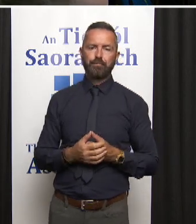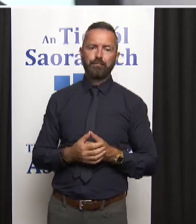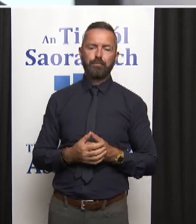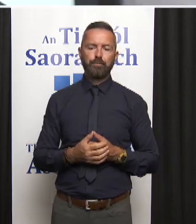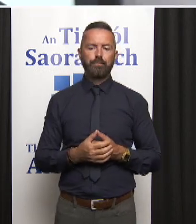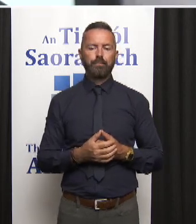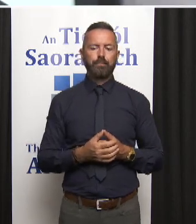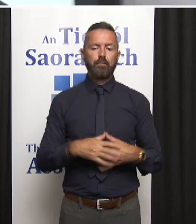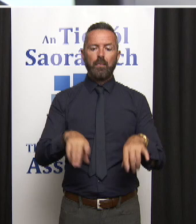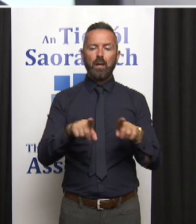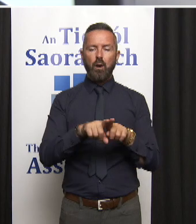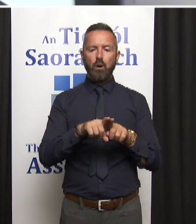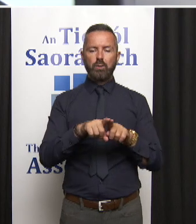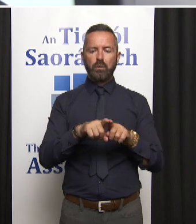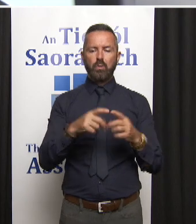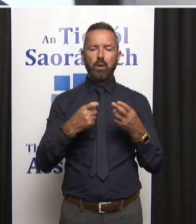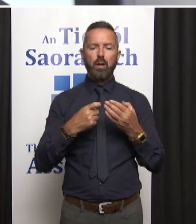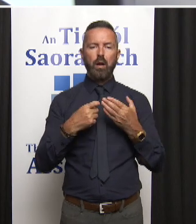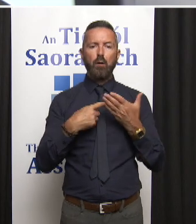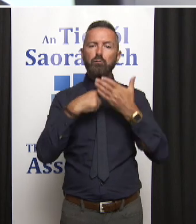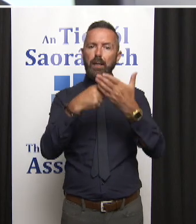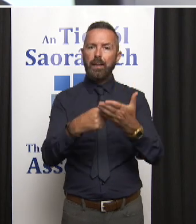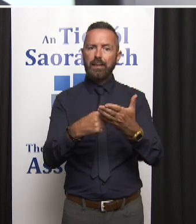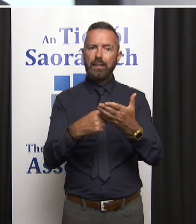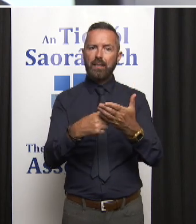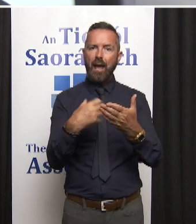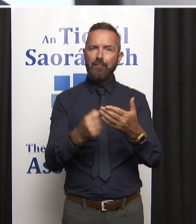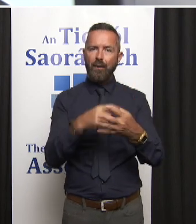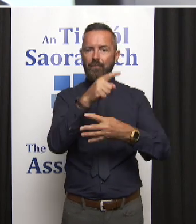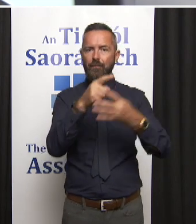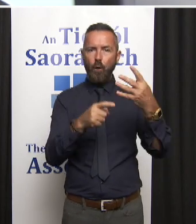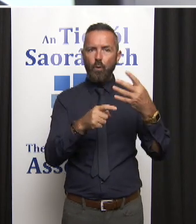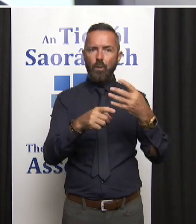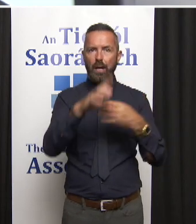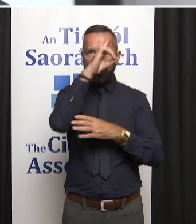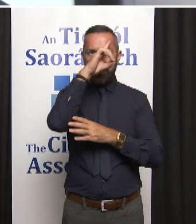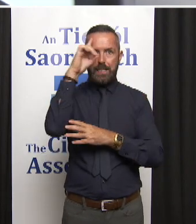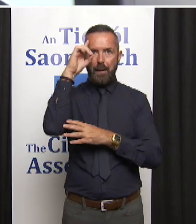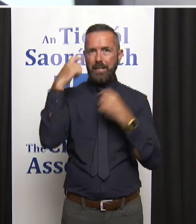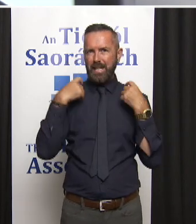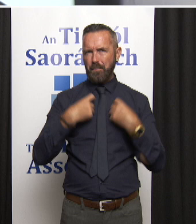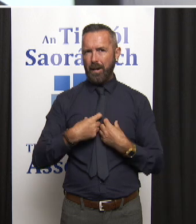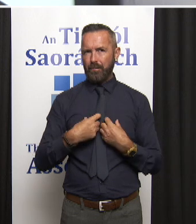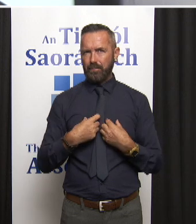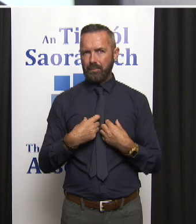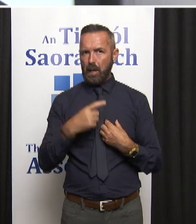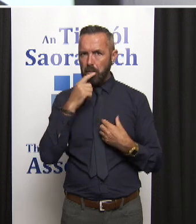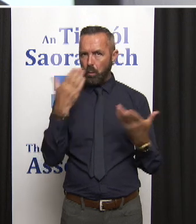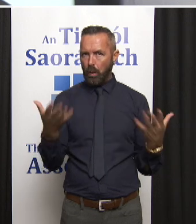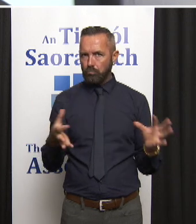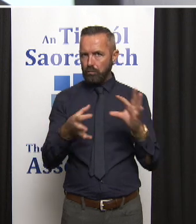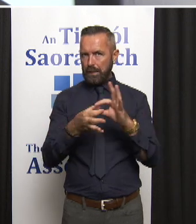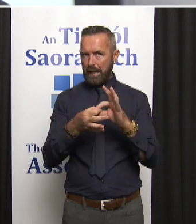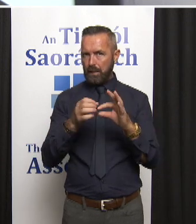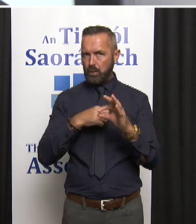There's been a suggestion that in such a model we'd have 4 deputy mayors. But what would the relationship be between the deputy mayors and